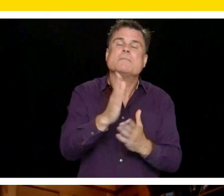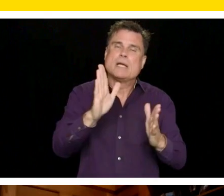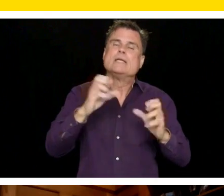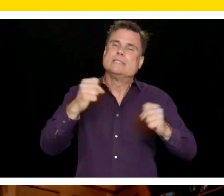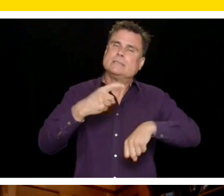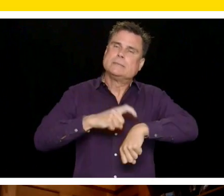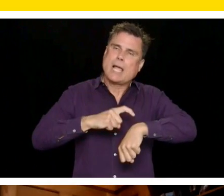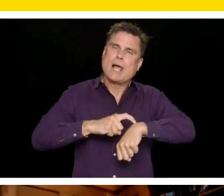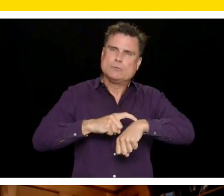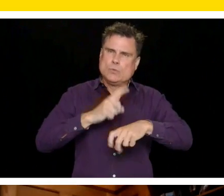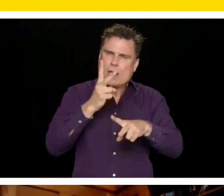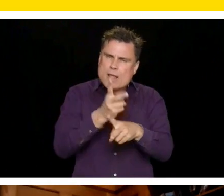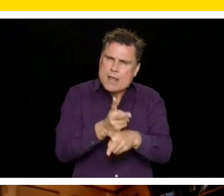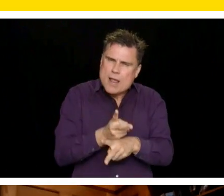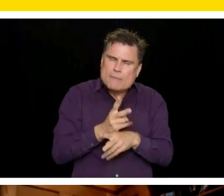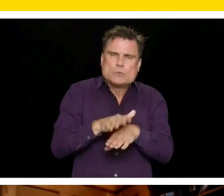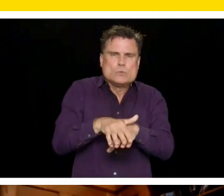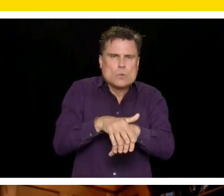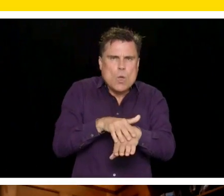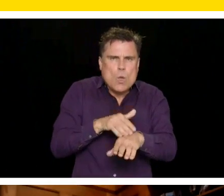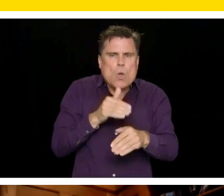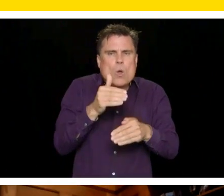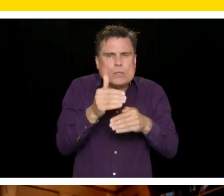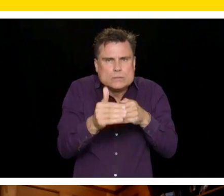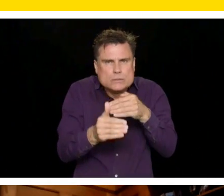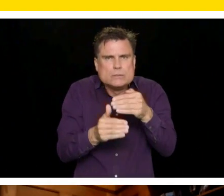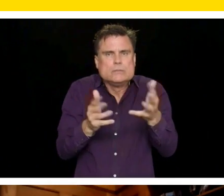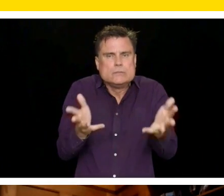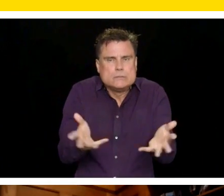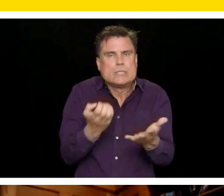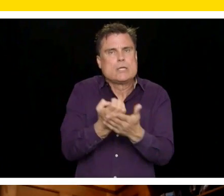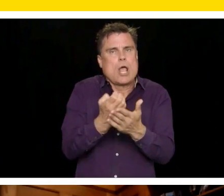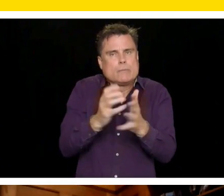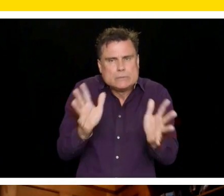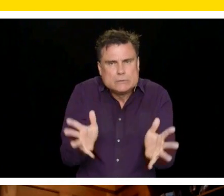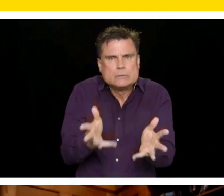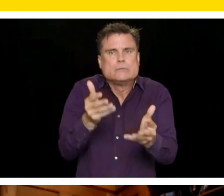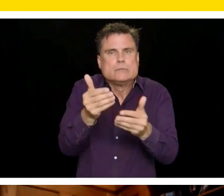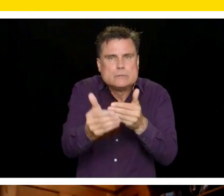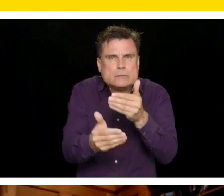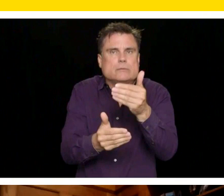is focused on keeping everyone safe. We